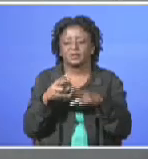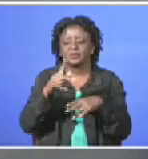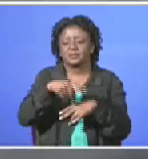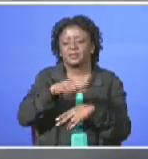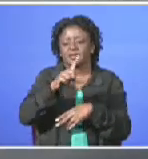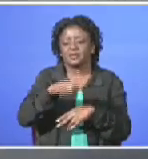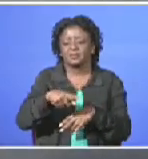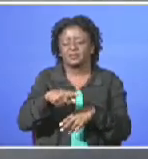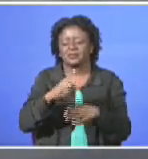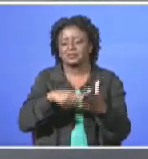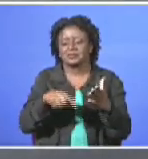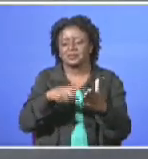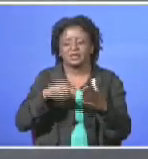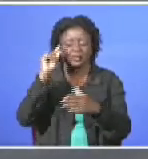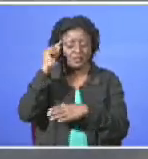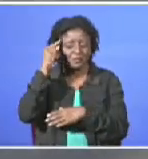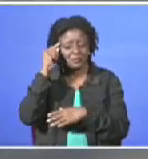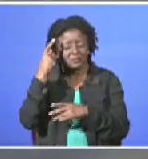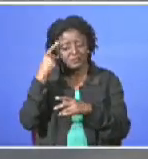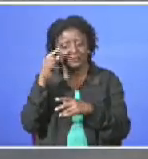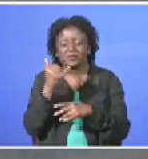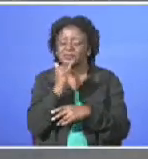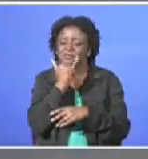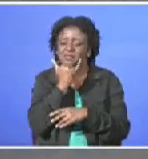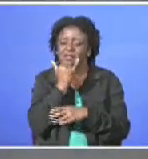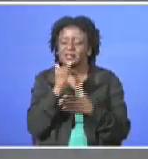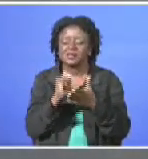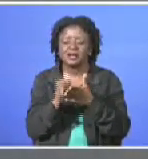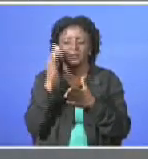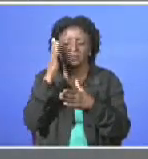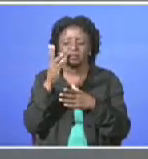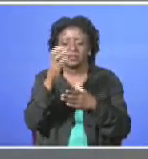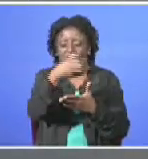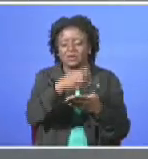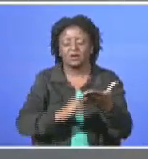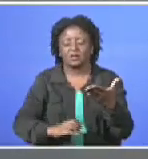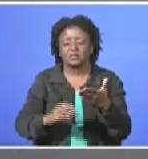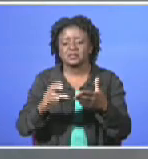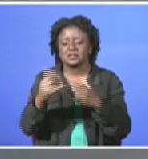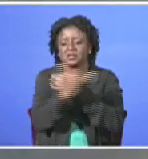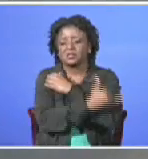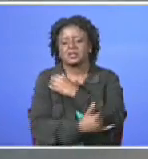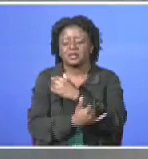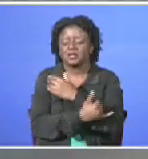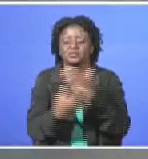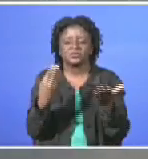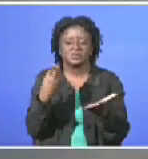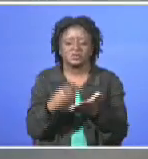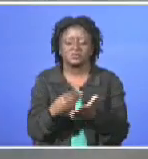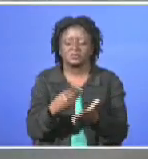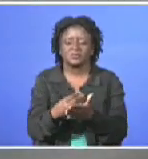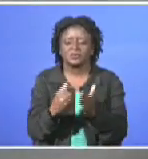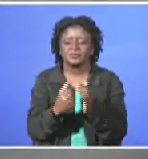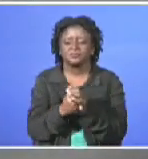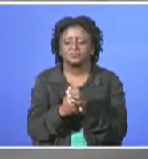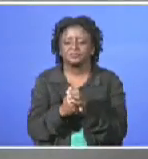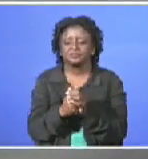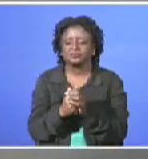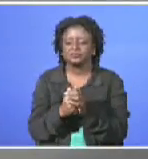for what it says is a blunder that will cost the country money. Cleopatra Murphy has the details tonight.